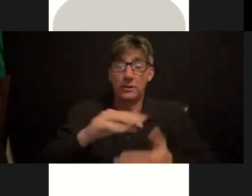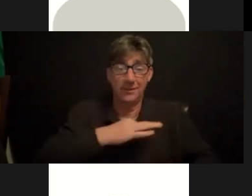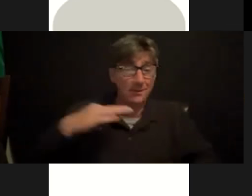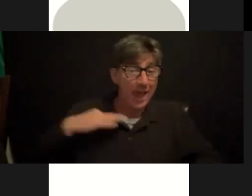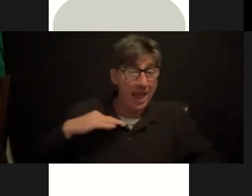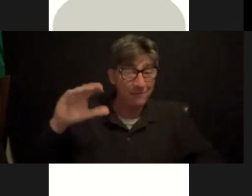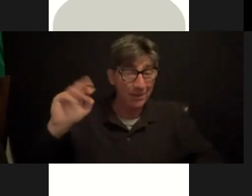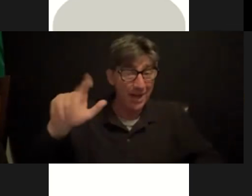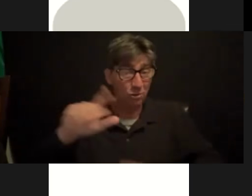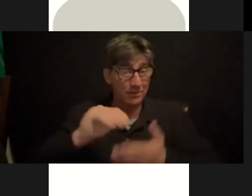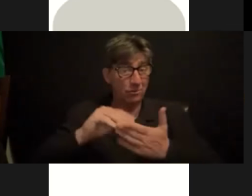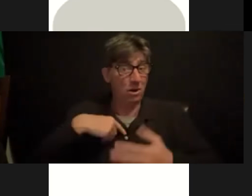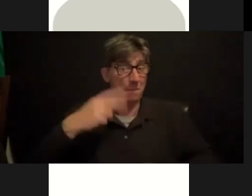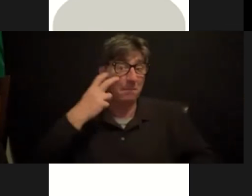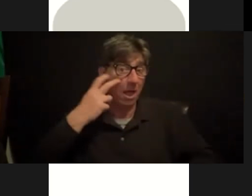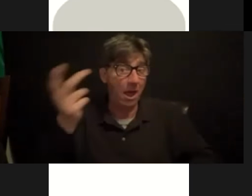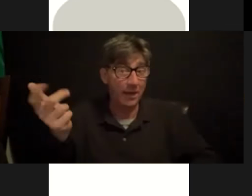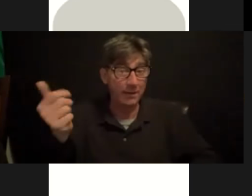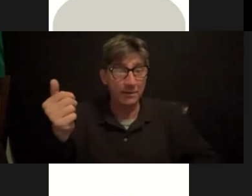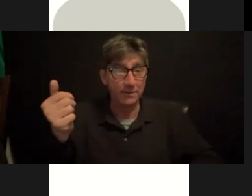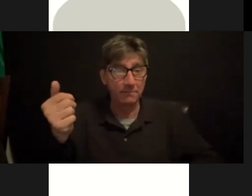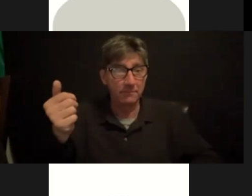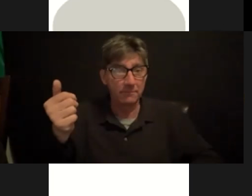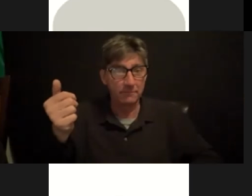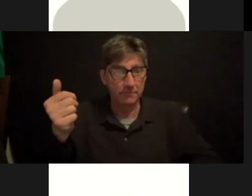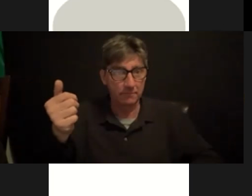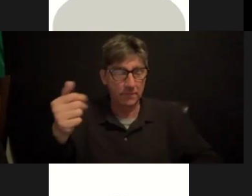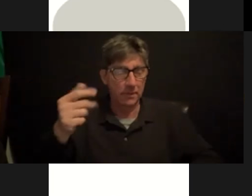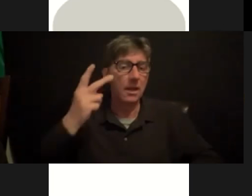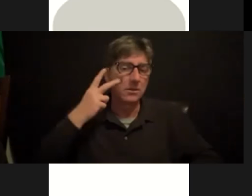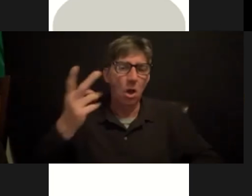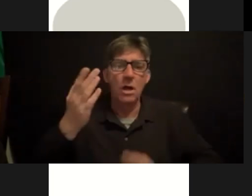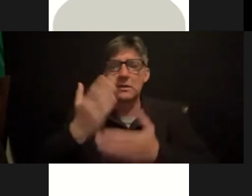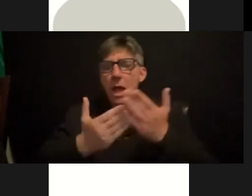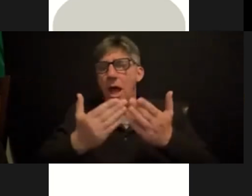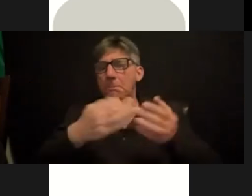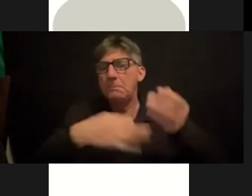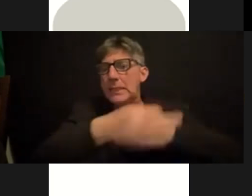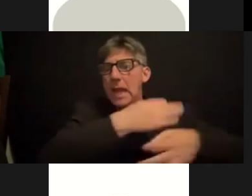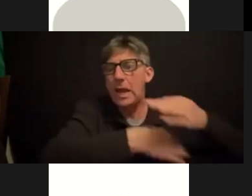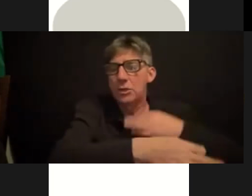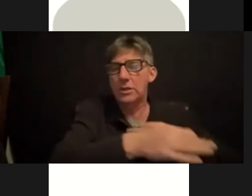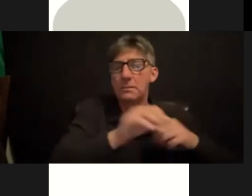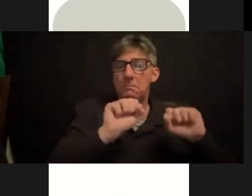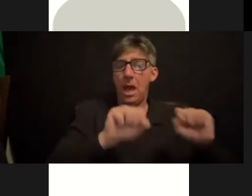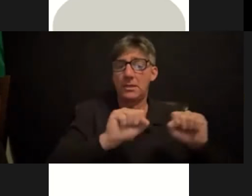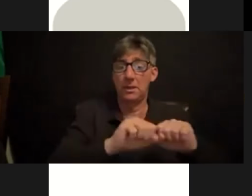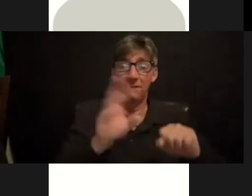blind. I saw that you had some mitigation possibilities for bus 68. I'd like to know